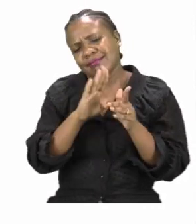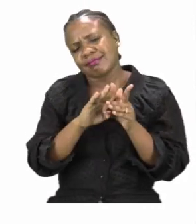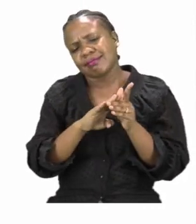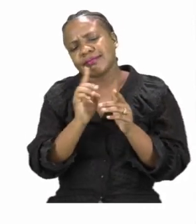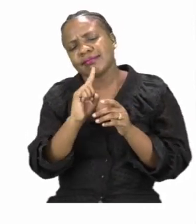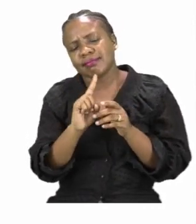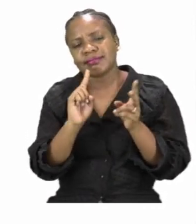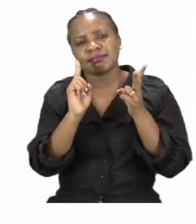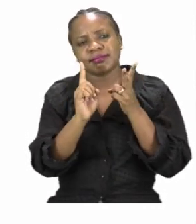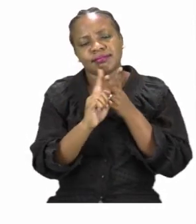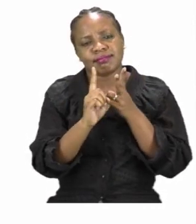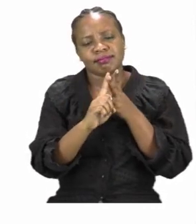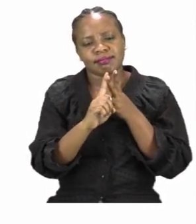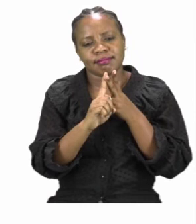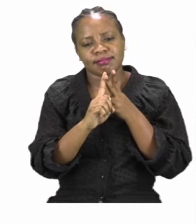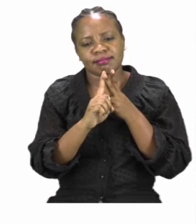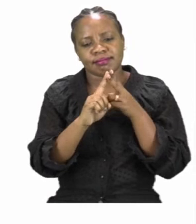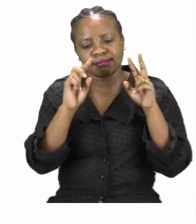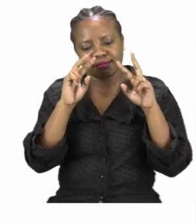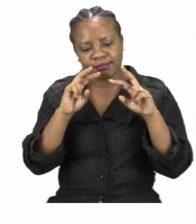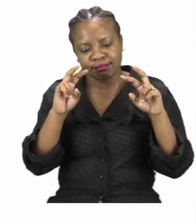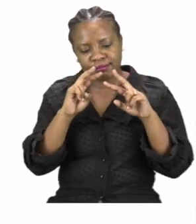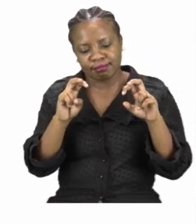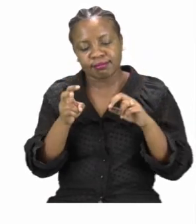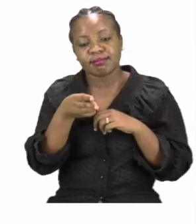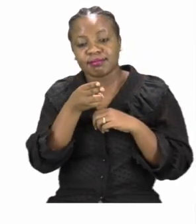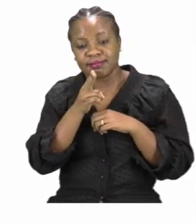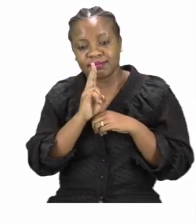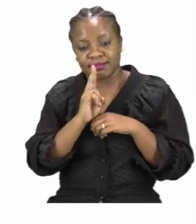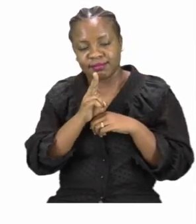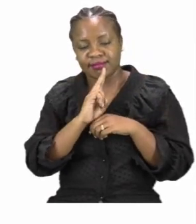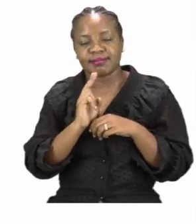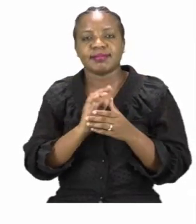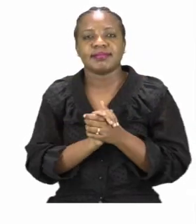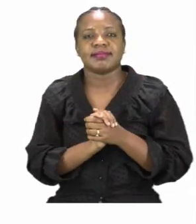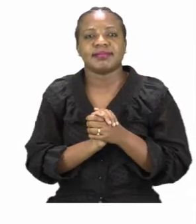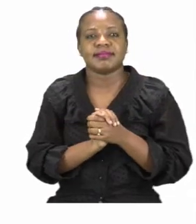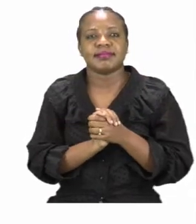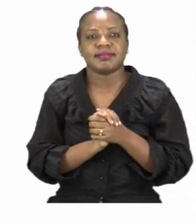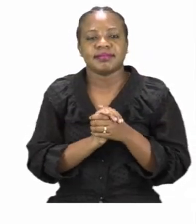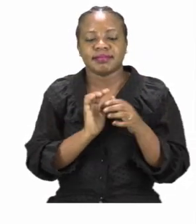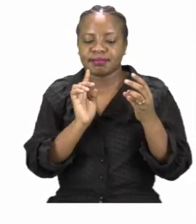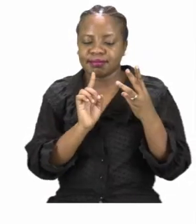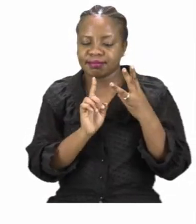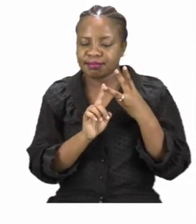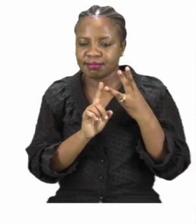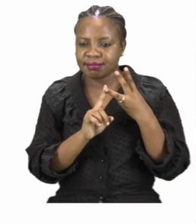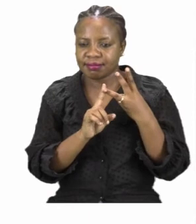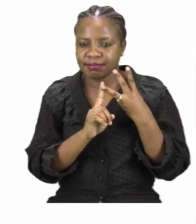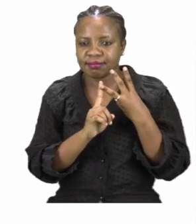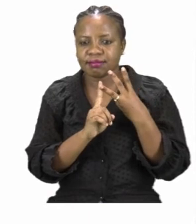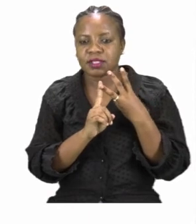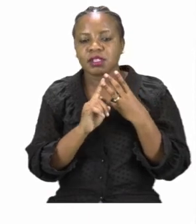to find the answers for the questions that follow. And the third time is to make sure that the